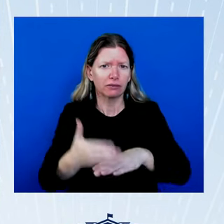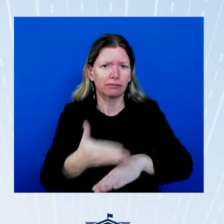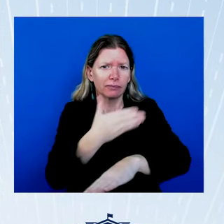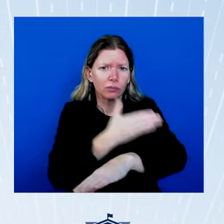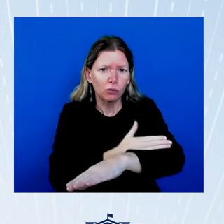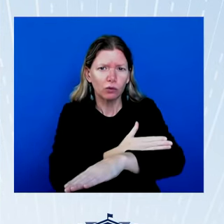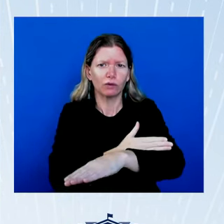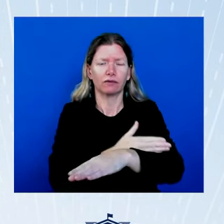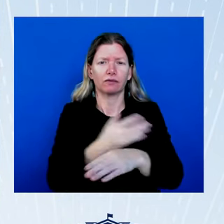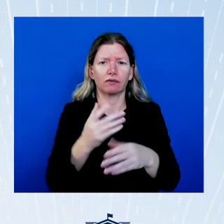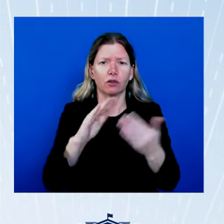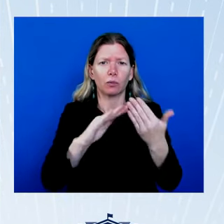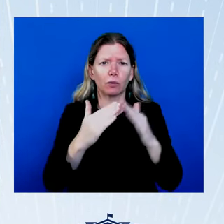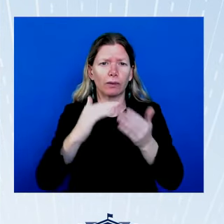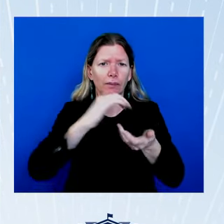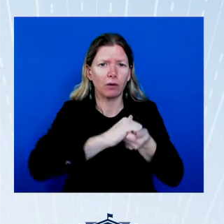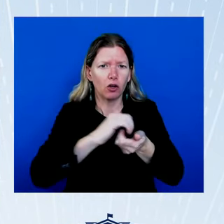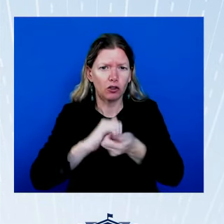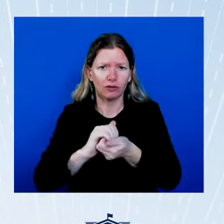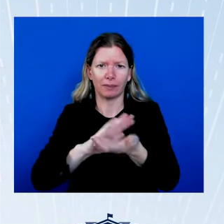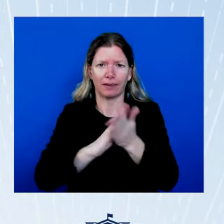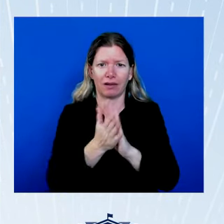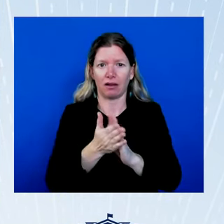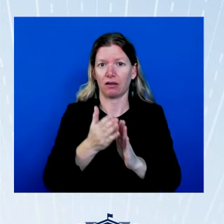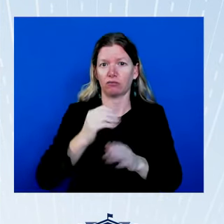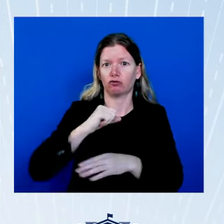now, we're asking for input on how NOAA's